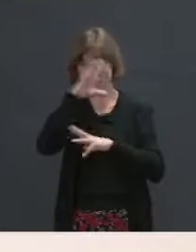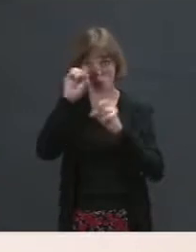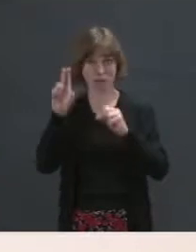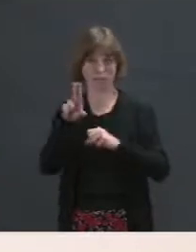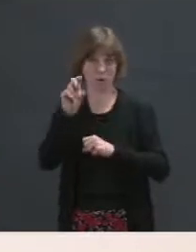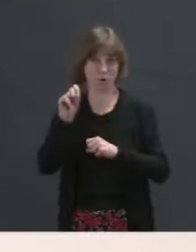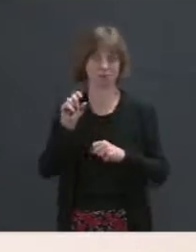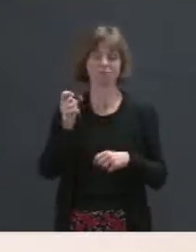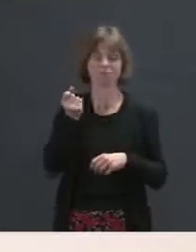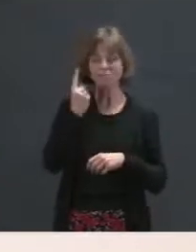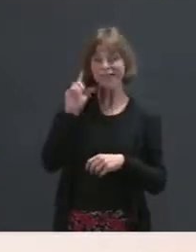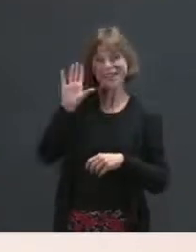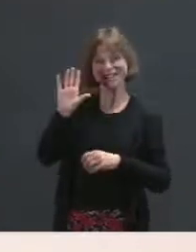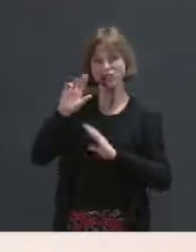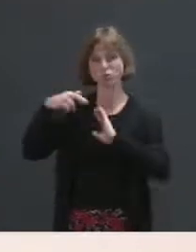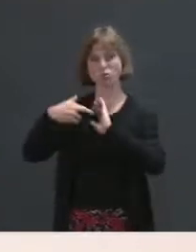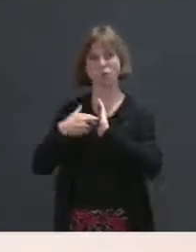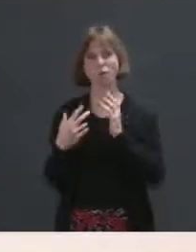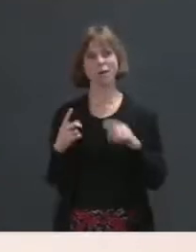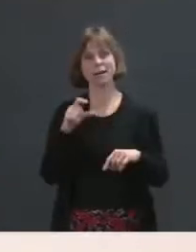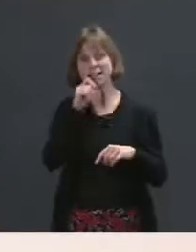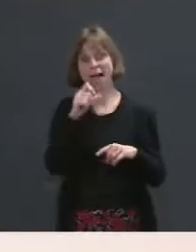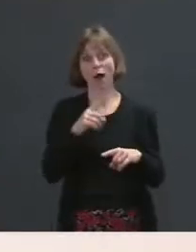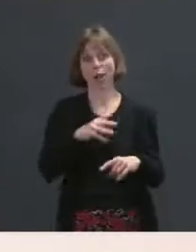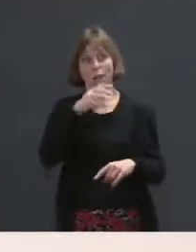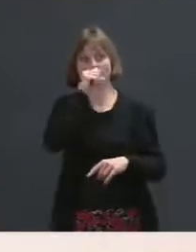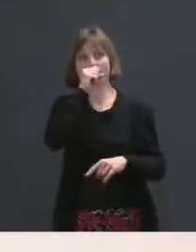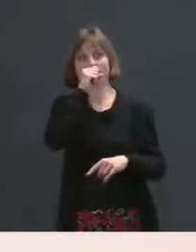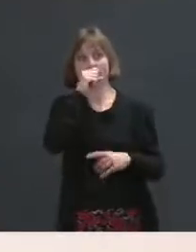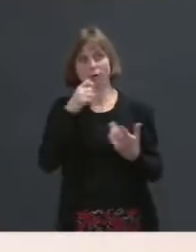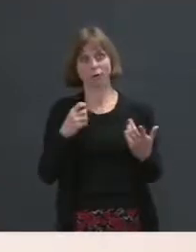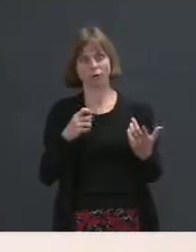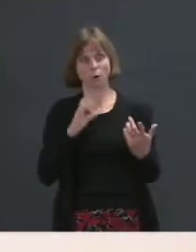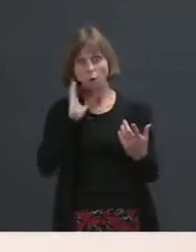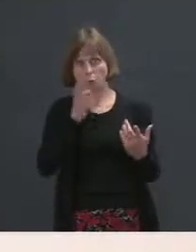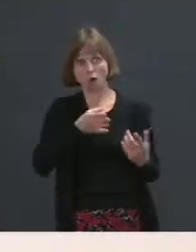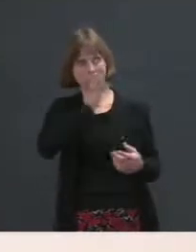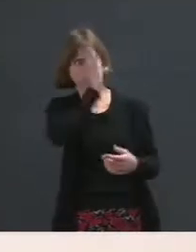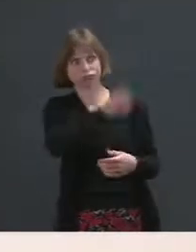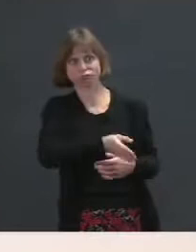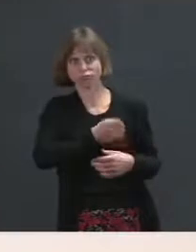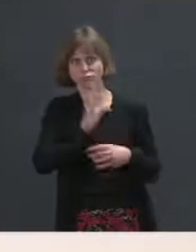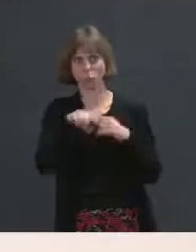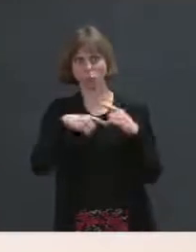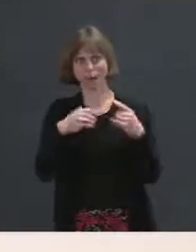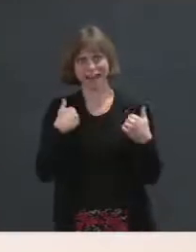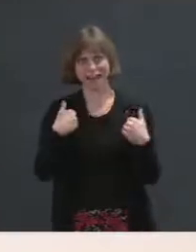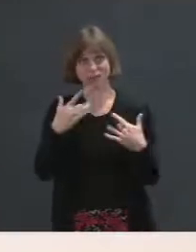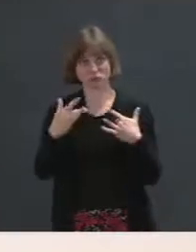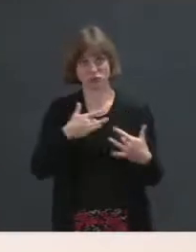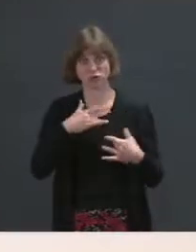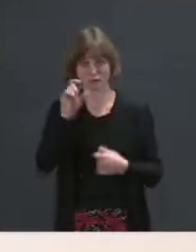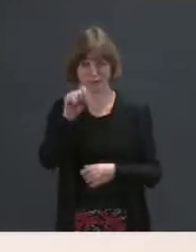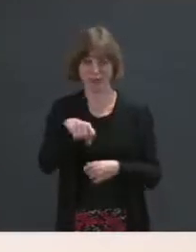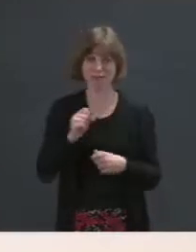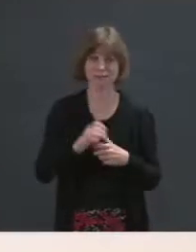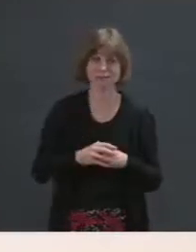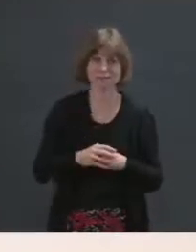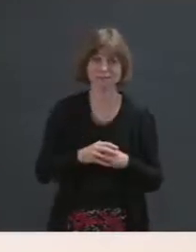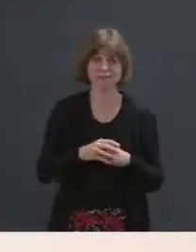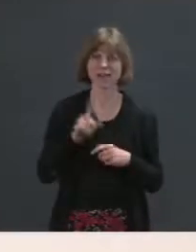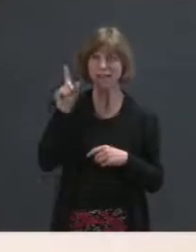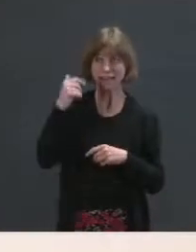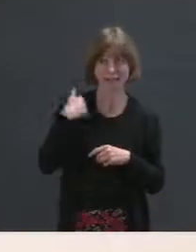role, he is not going to hold back, as I noted, in speaking out when there are concerns. Of course, he has the right to